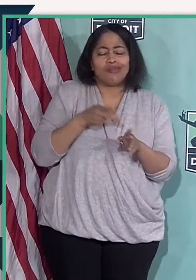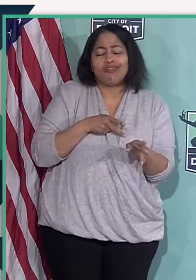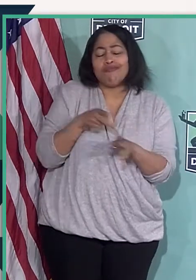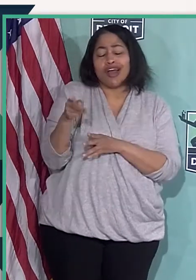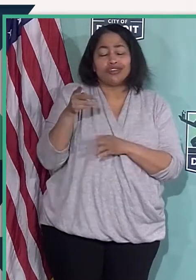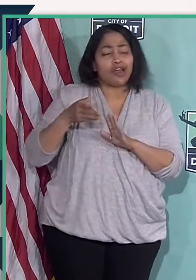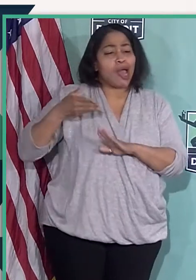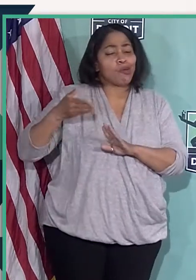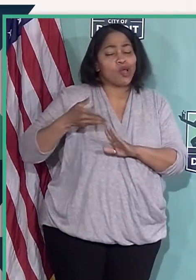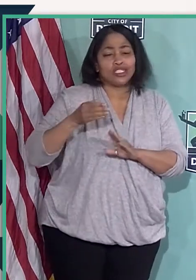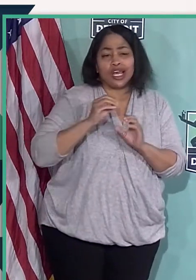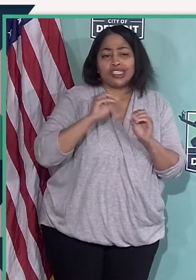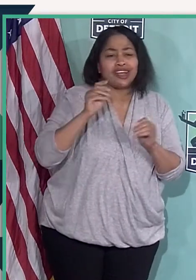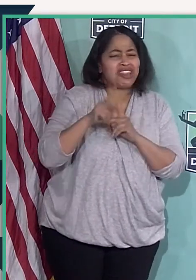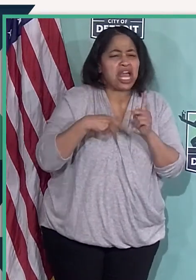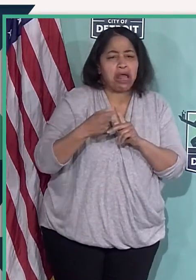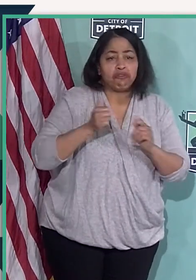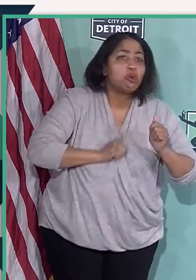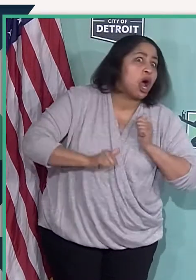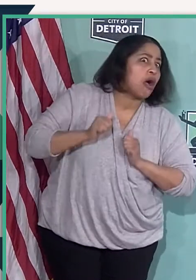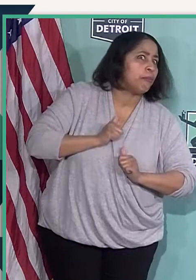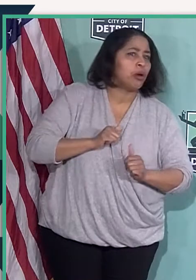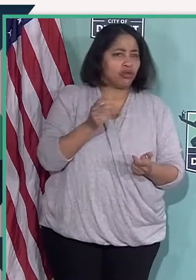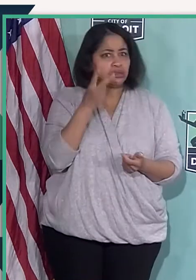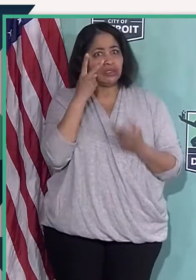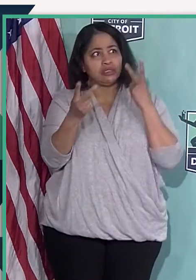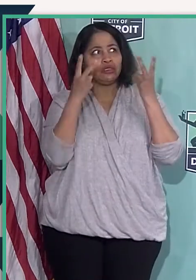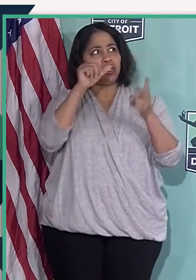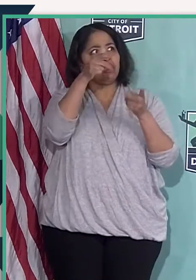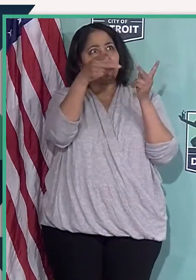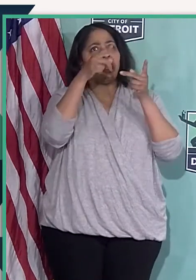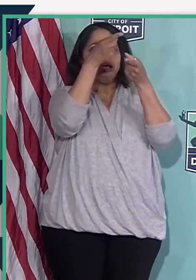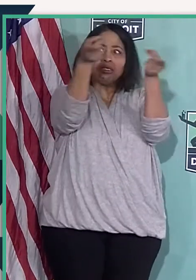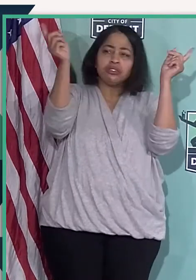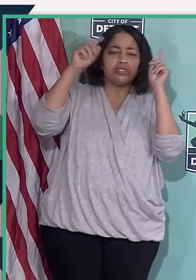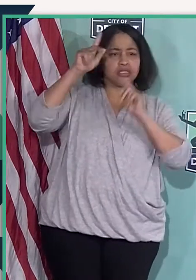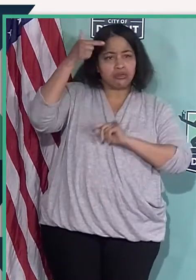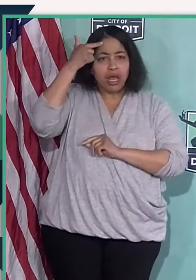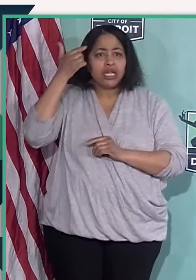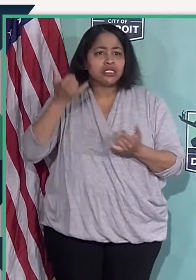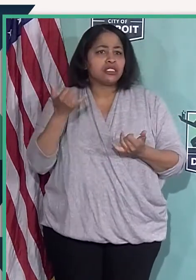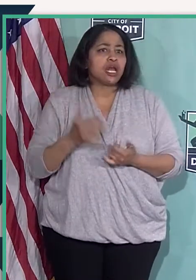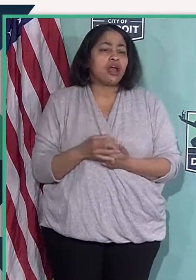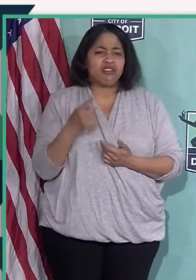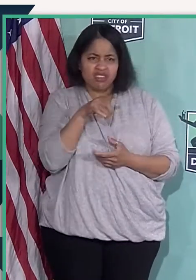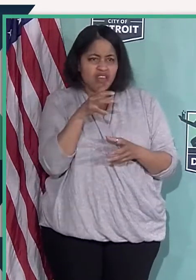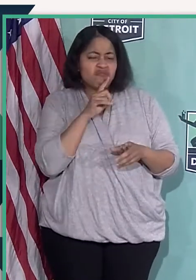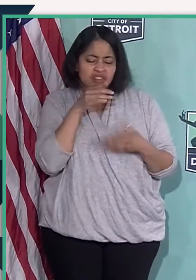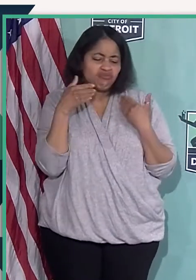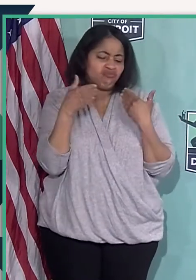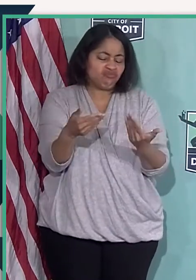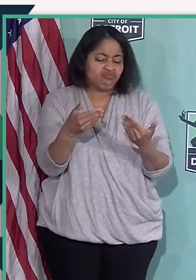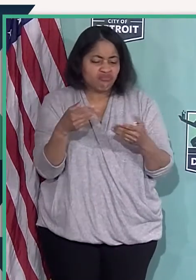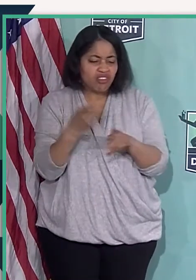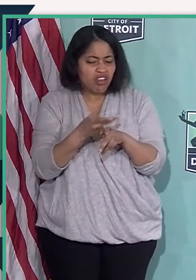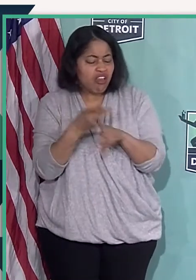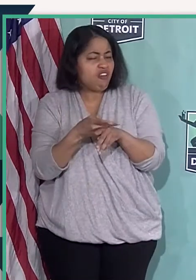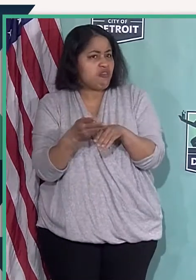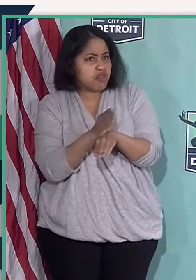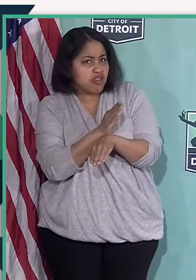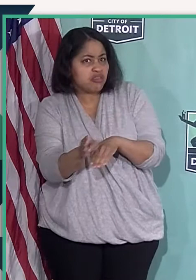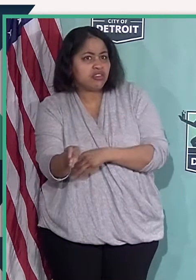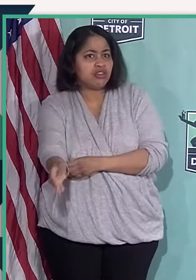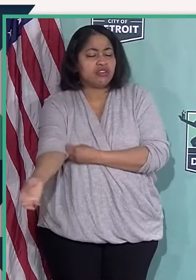the kind of drama that you're seeing in other places in politics. They got down to business, and